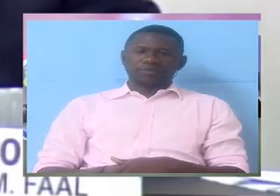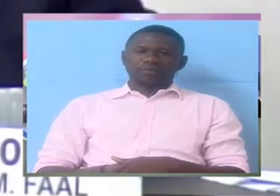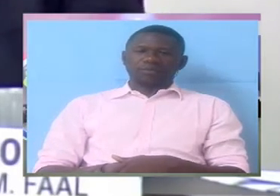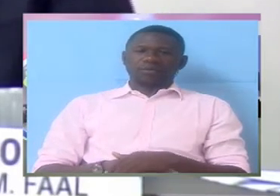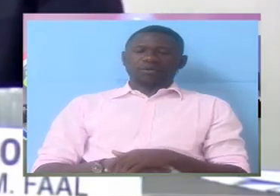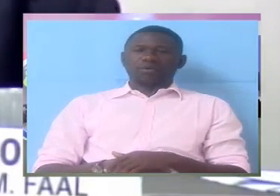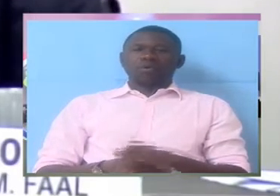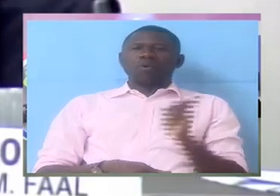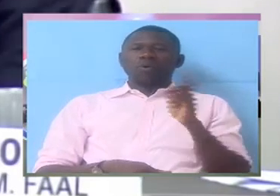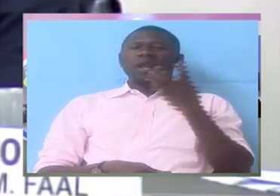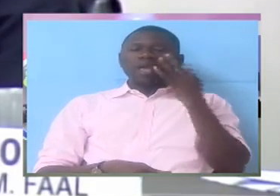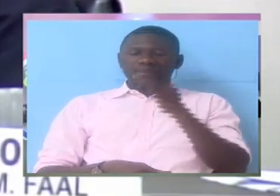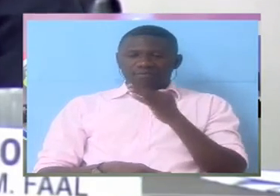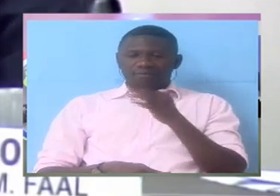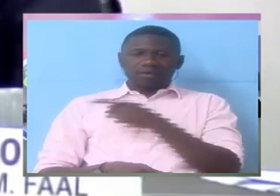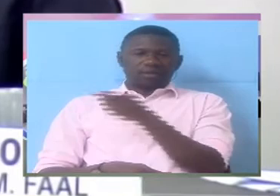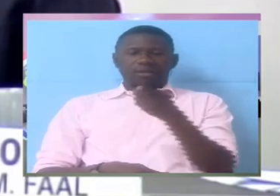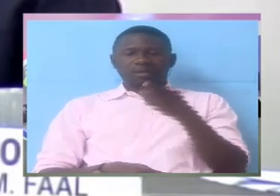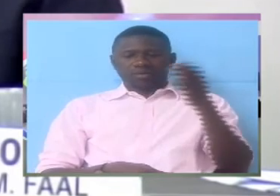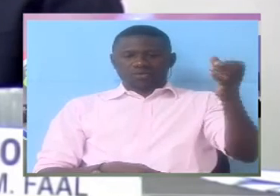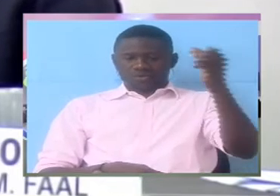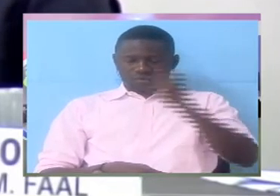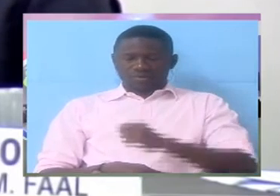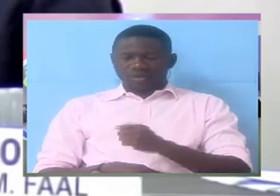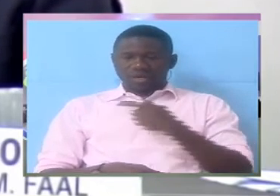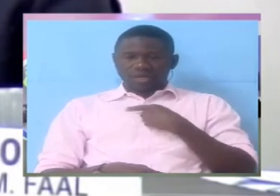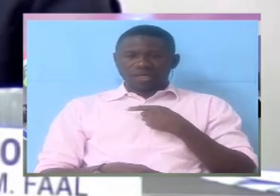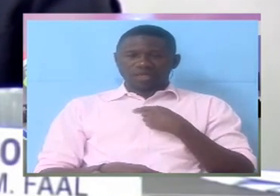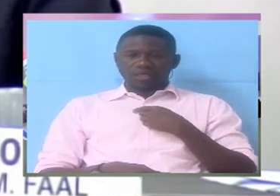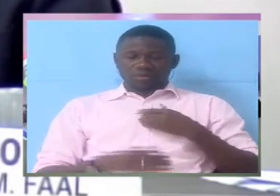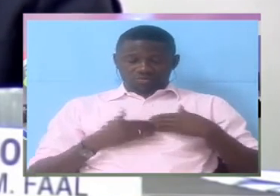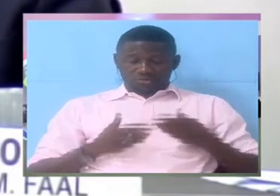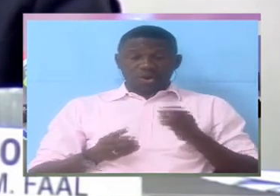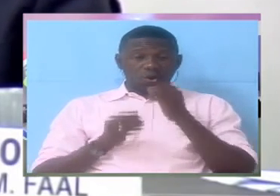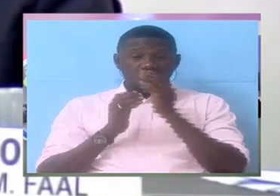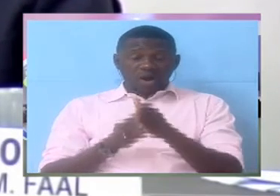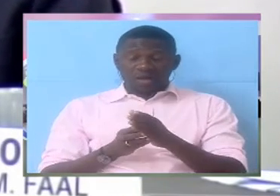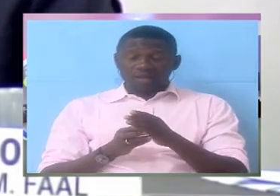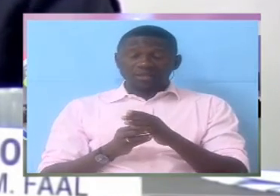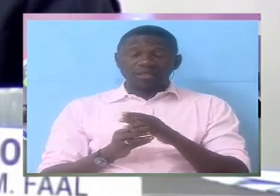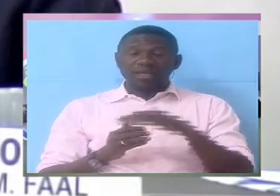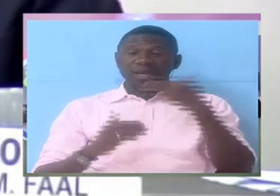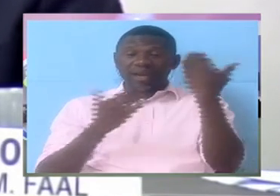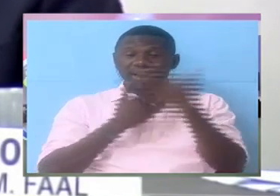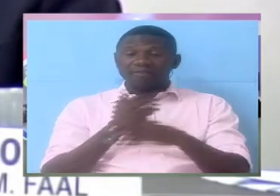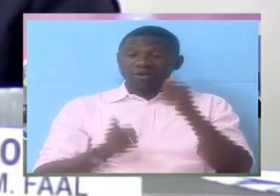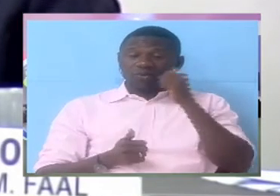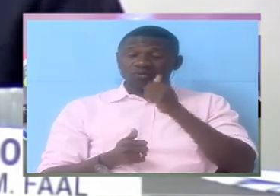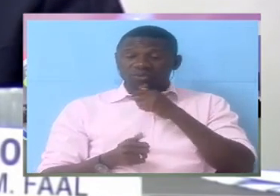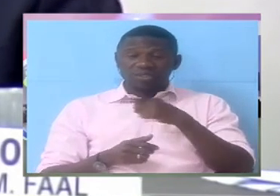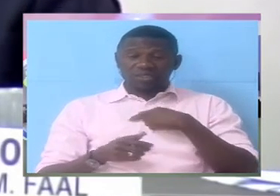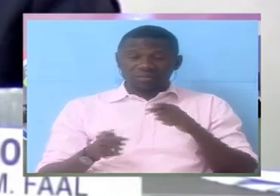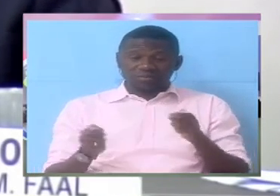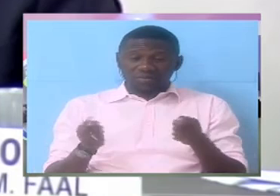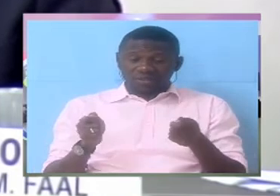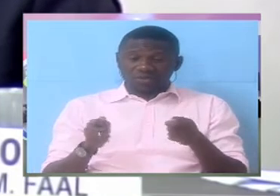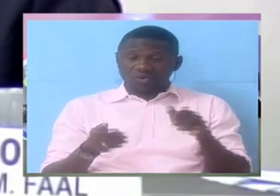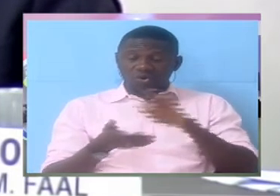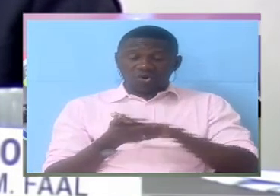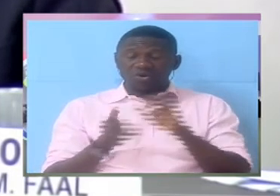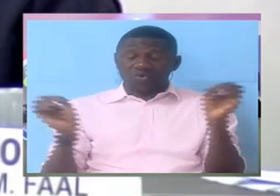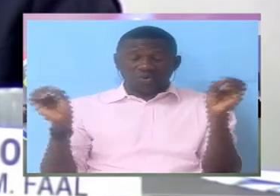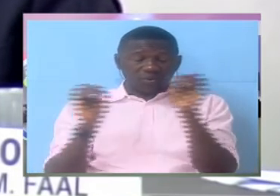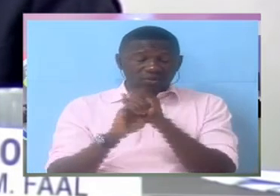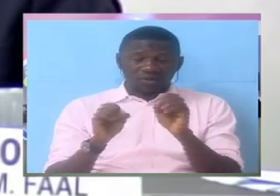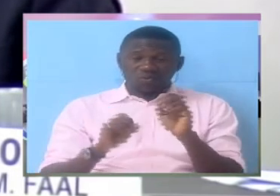here and testify that they have never used this machine on anybody? Silam. What would you say? Ebe muna so ye muna so rebi men